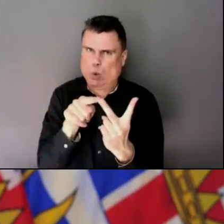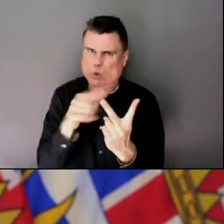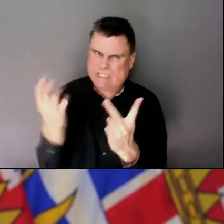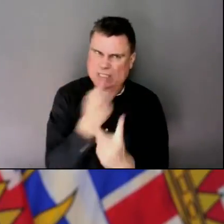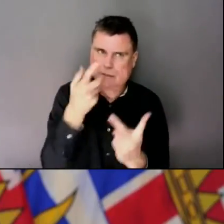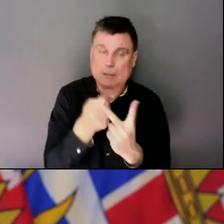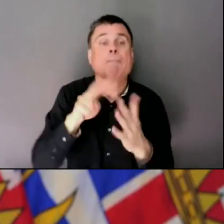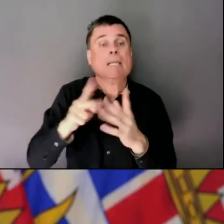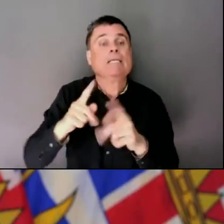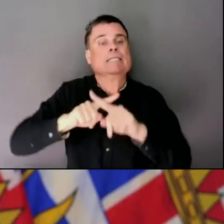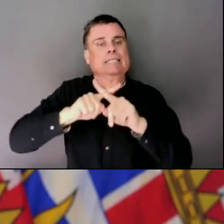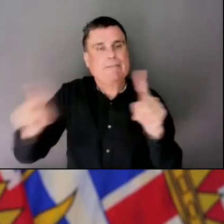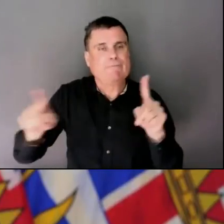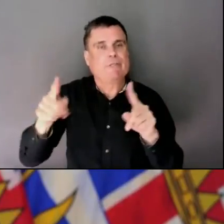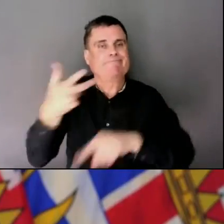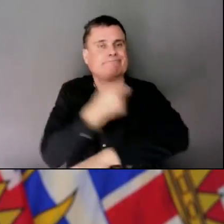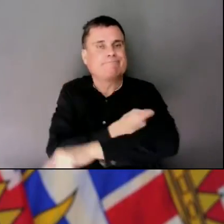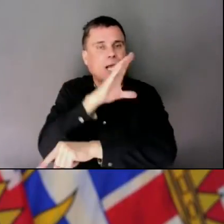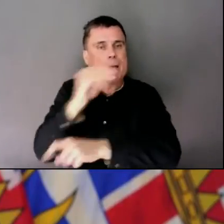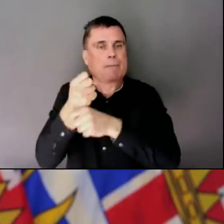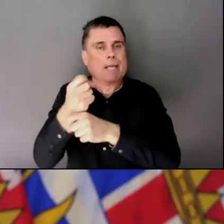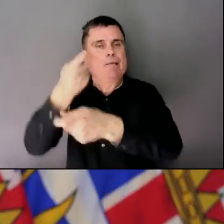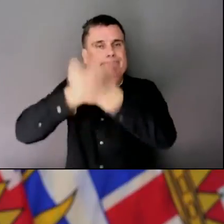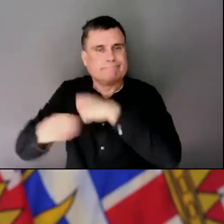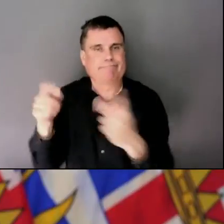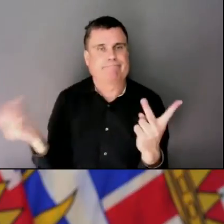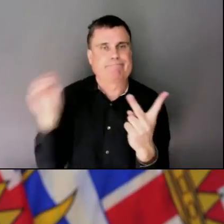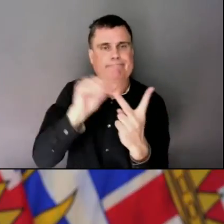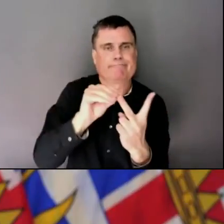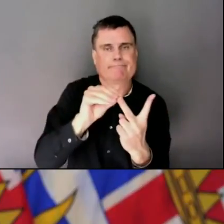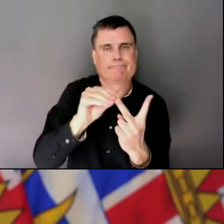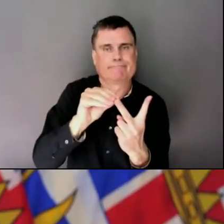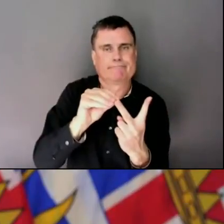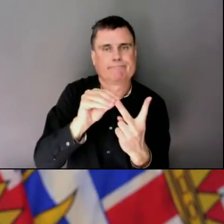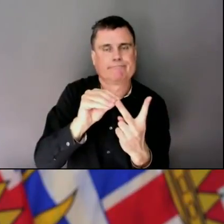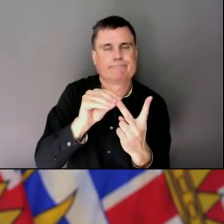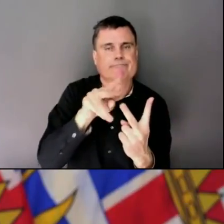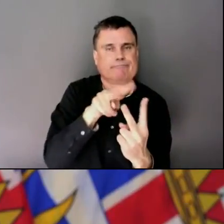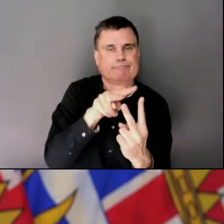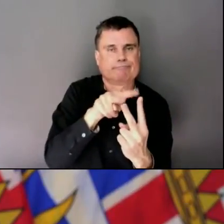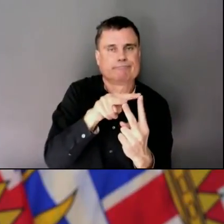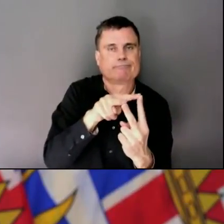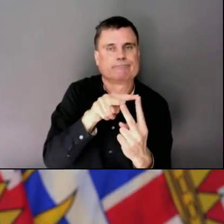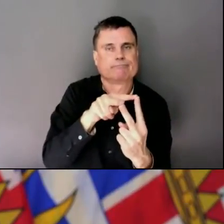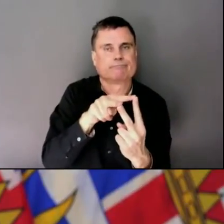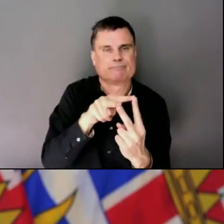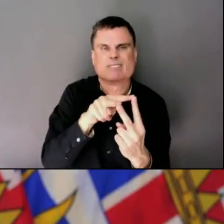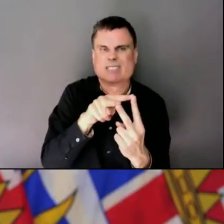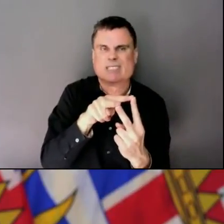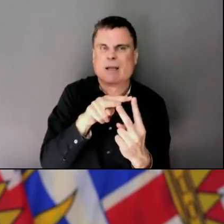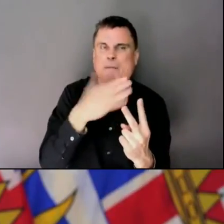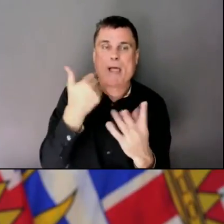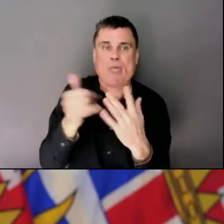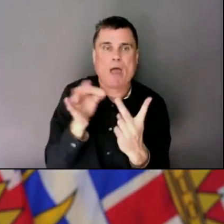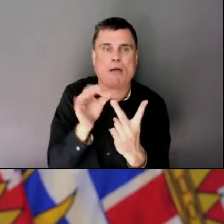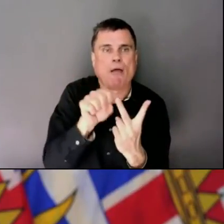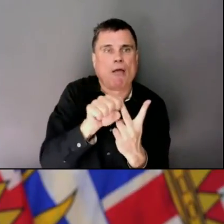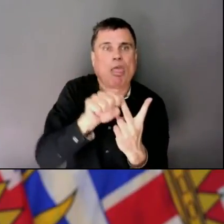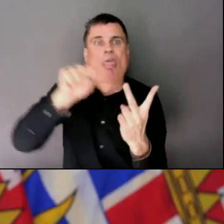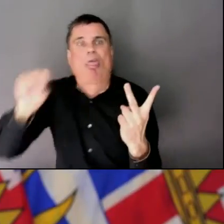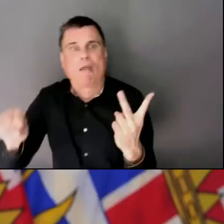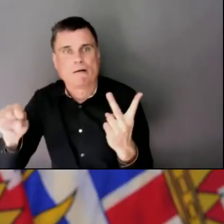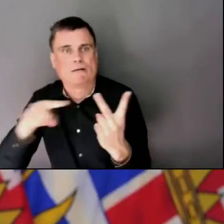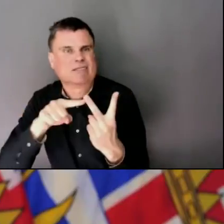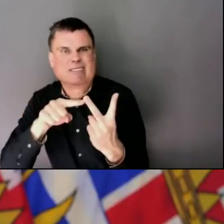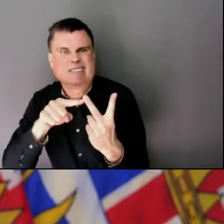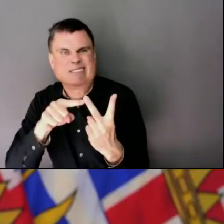would it be safer for them to receive a dose of Moderna rather than wait an extended period of time for Pfizer? Whereas younger,